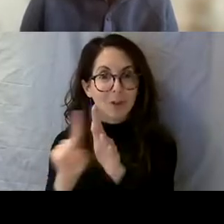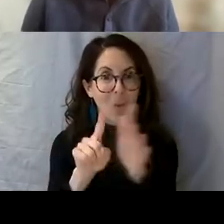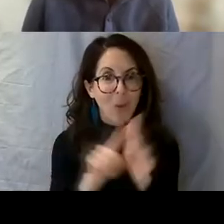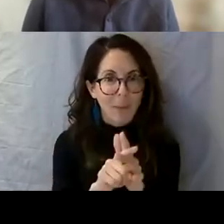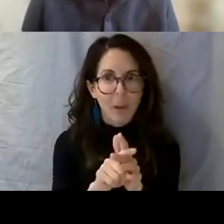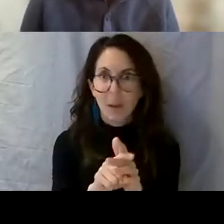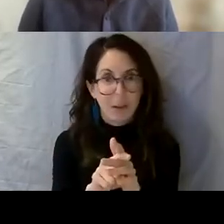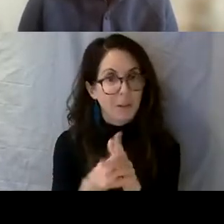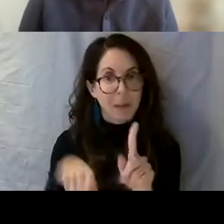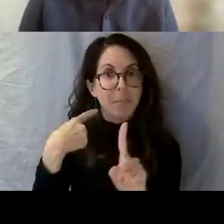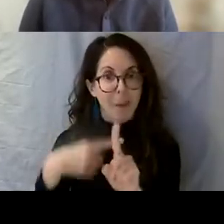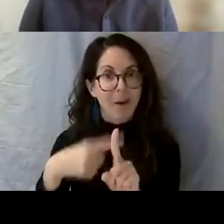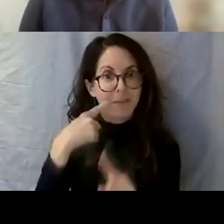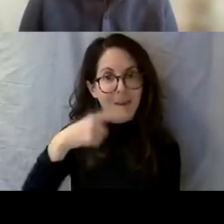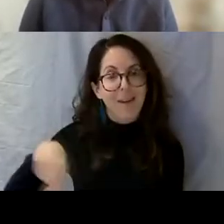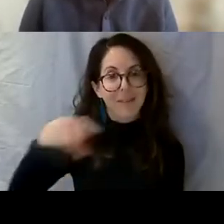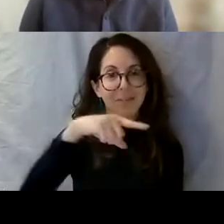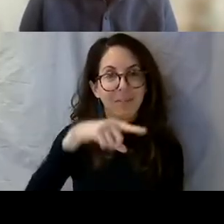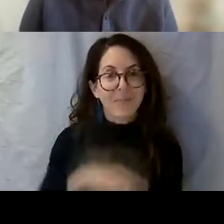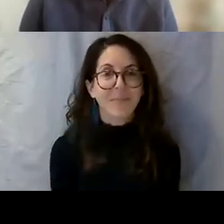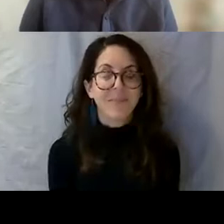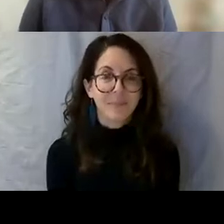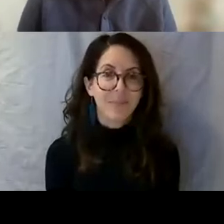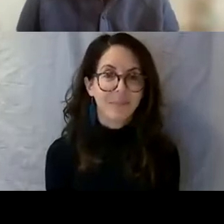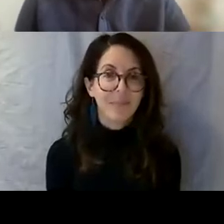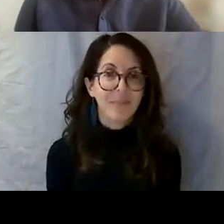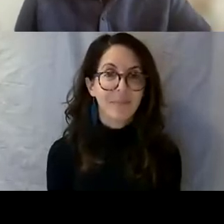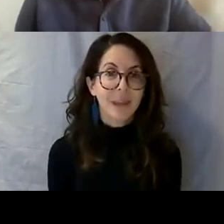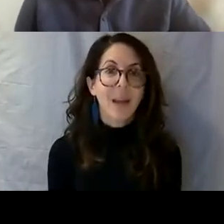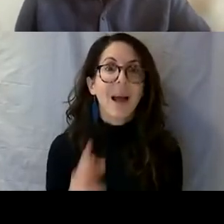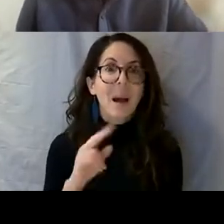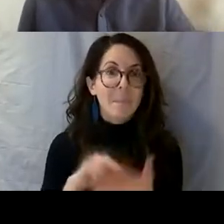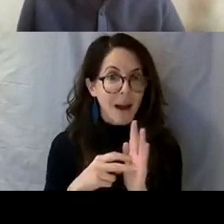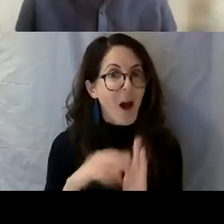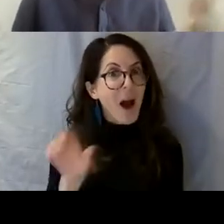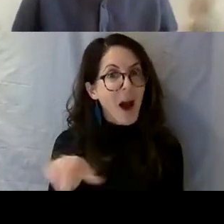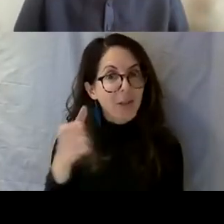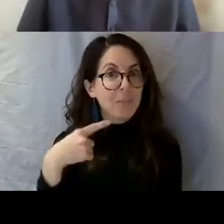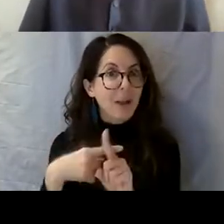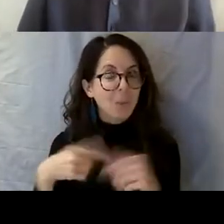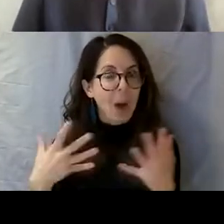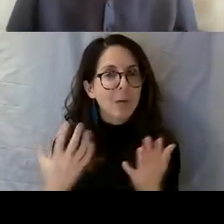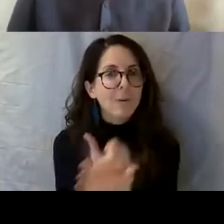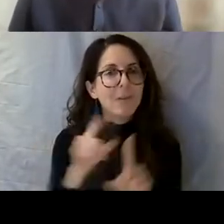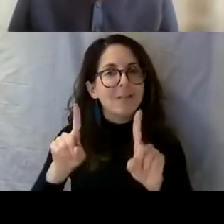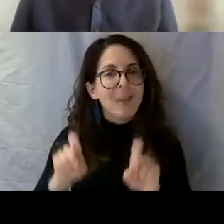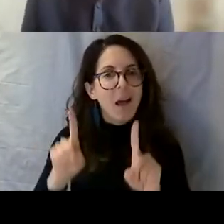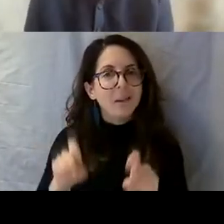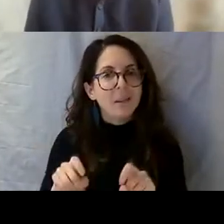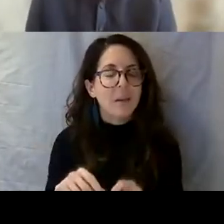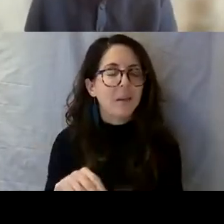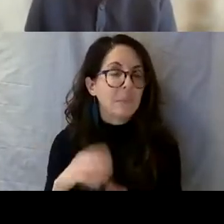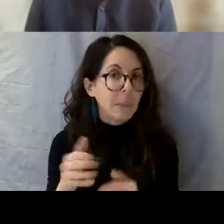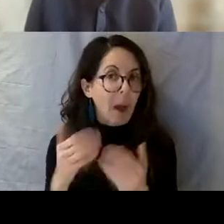plus for us. And it also has been the opportunity to test things like, I said, offering pay what you can